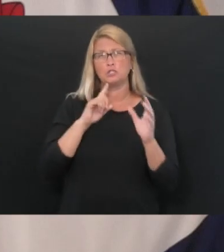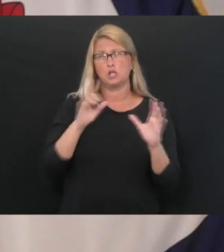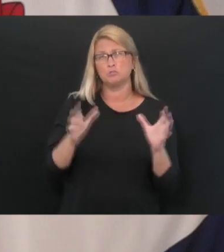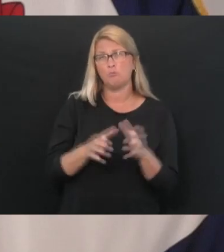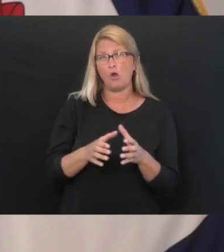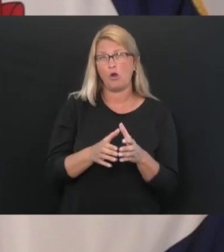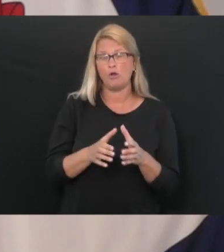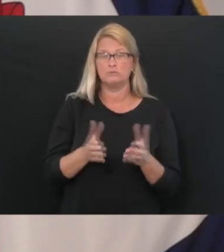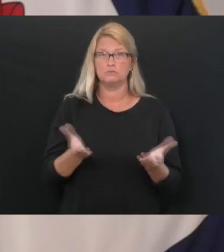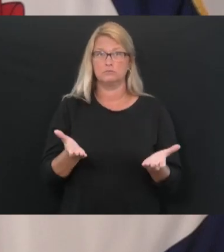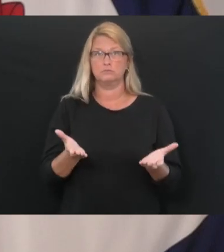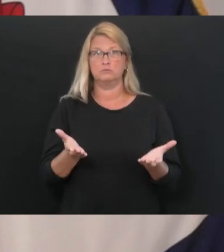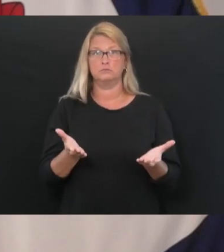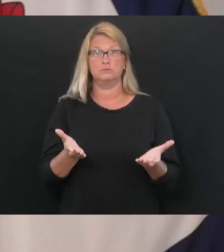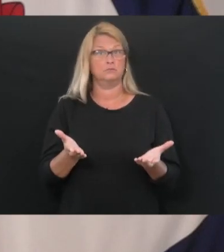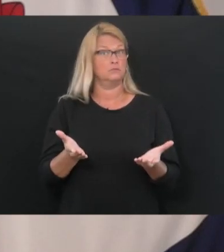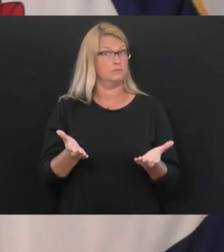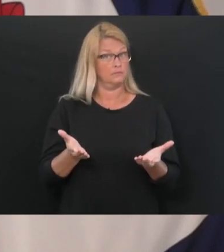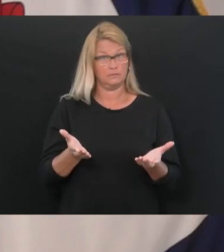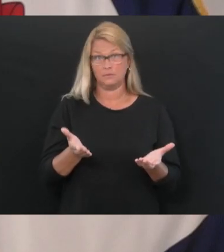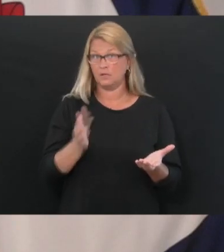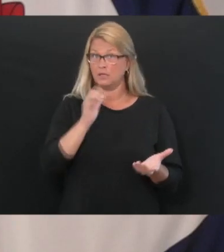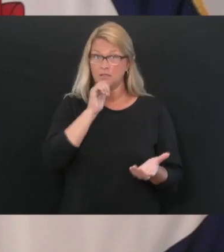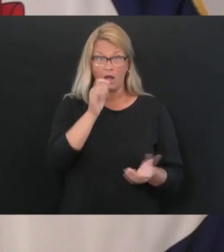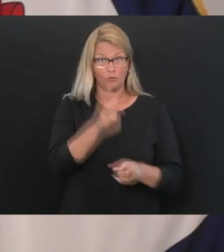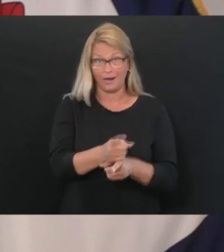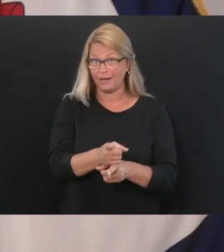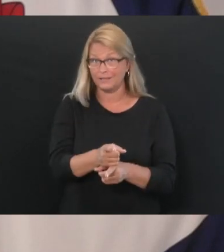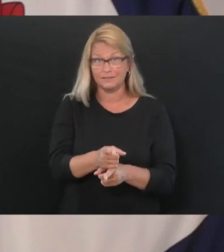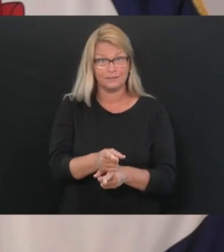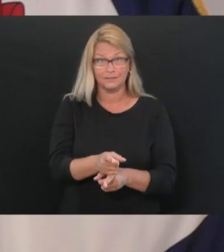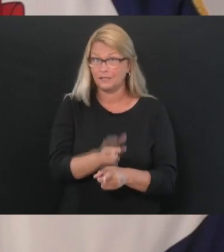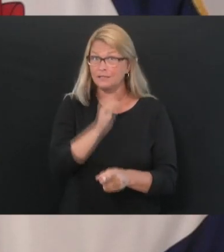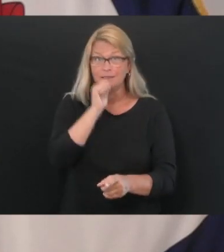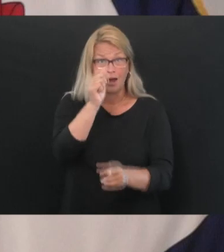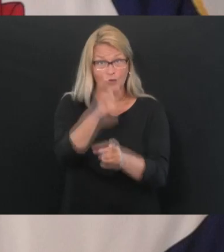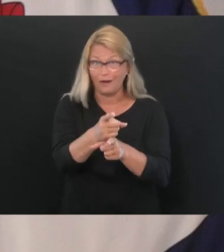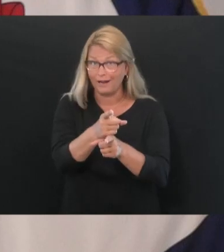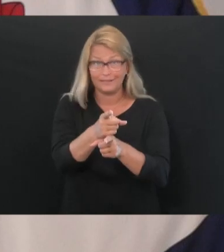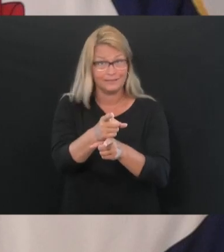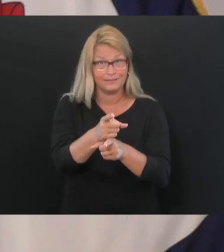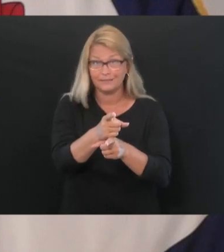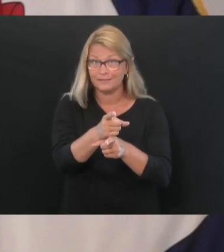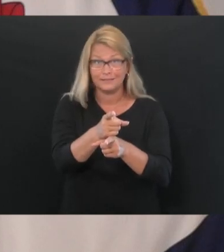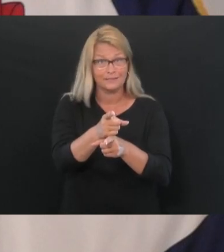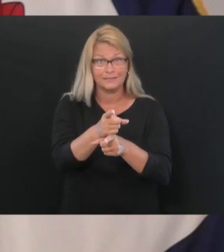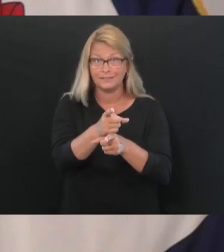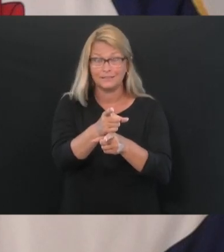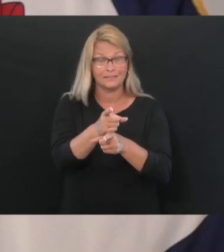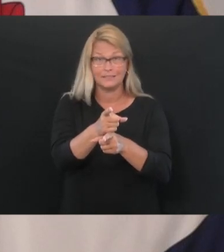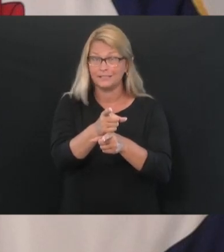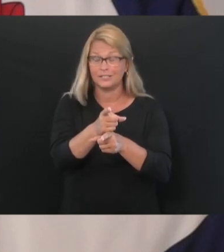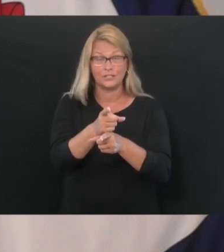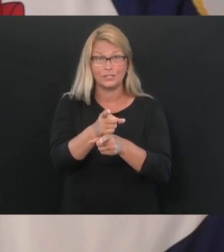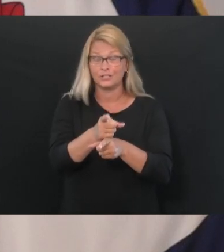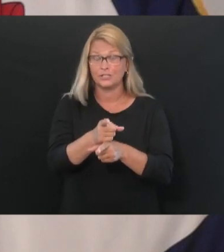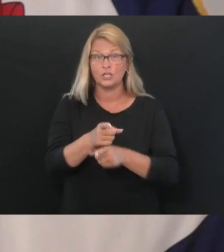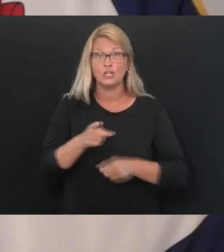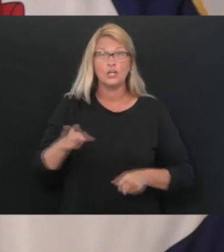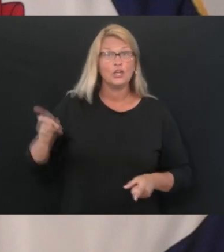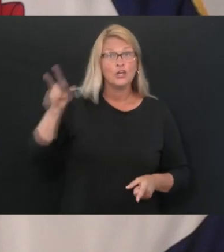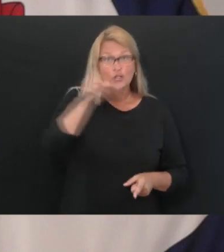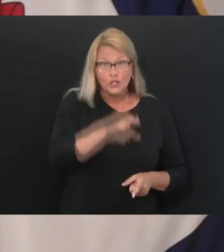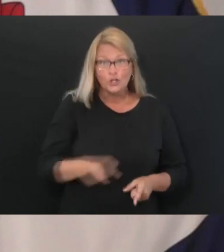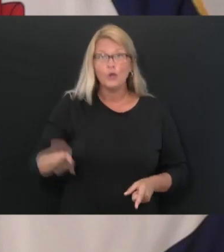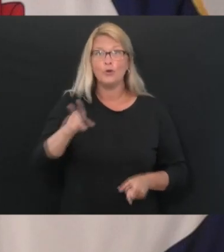or whatever it may be. That's not right. That's just not right, West Virginia. You have done an